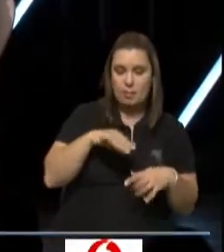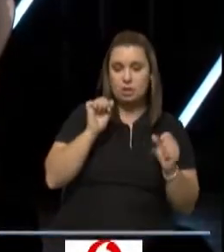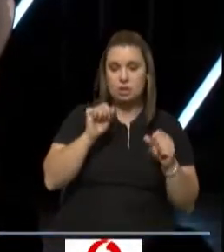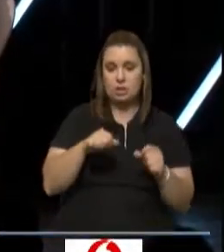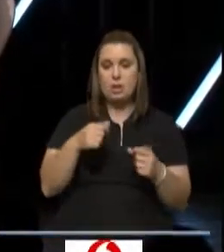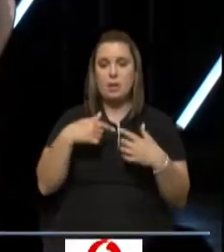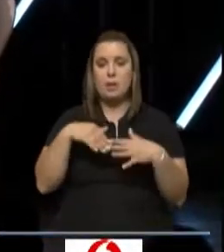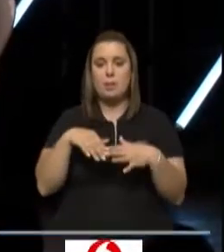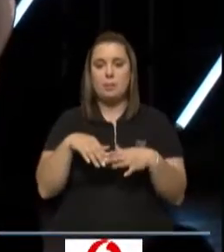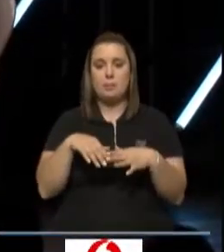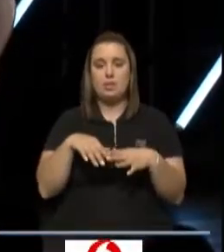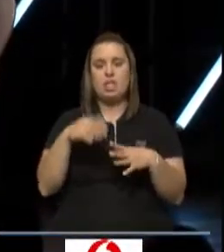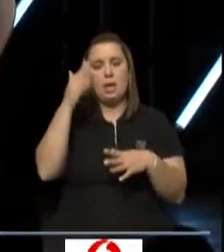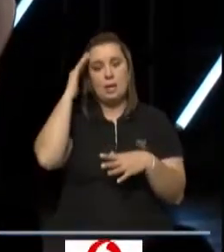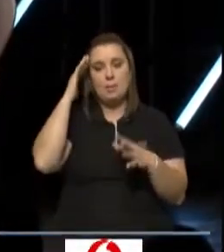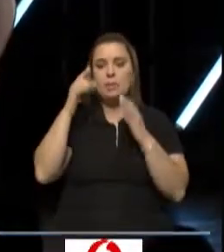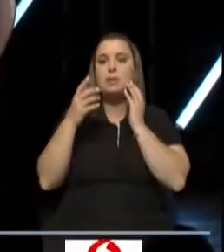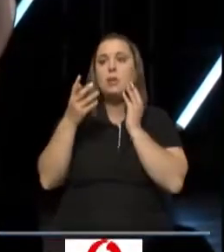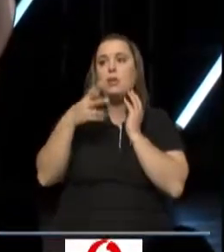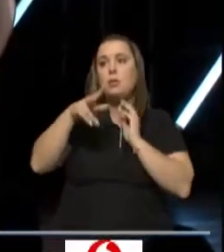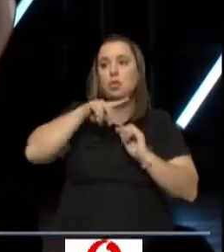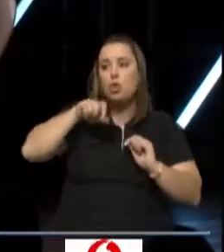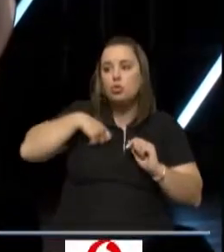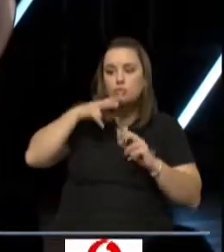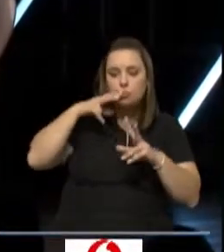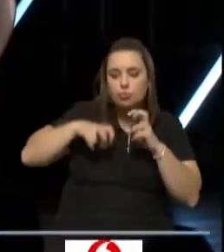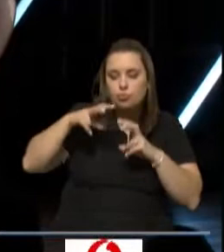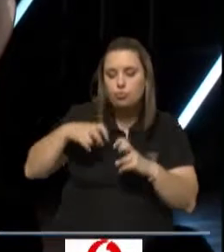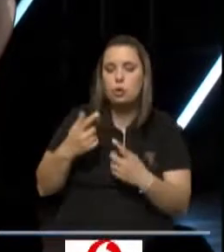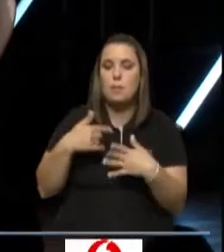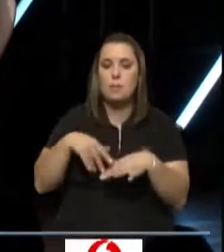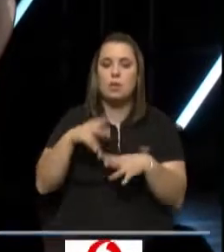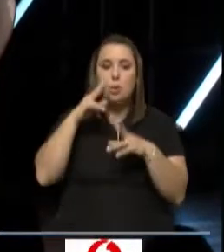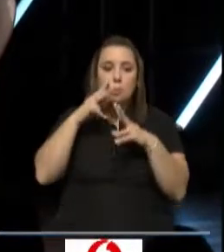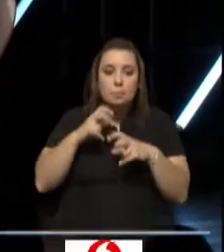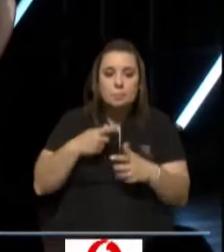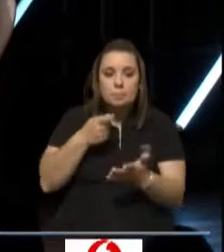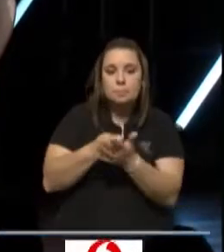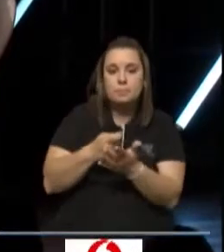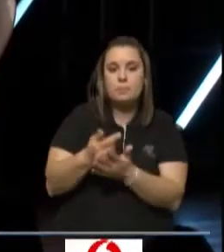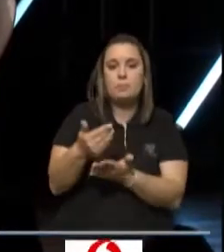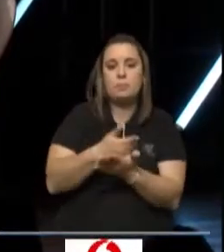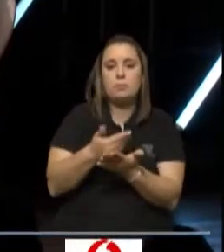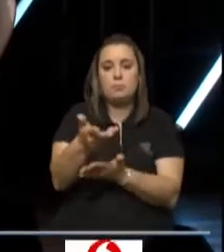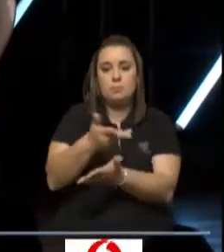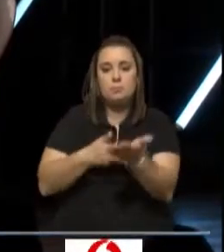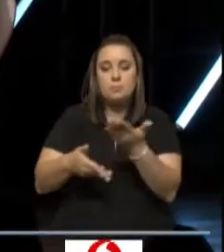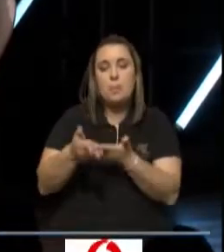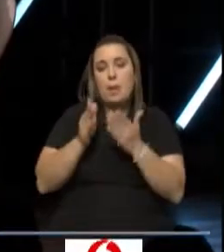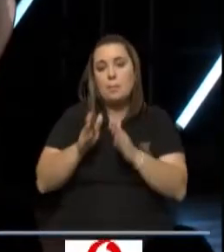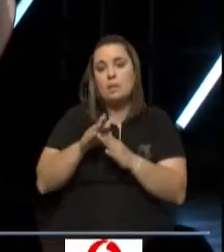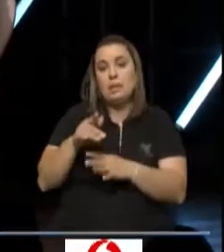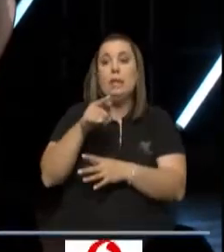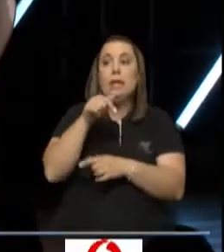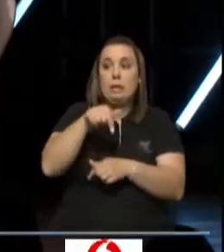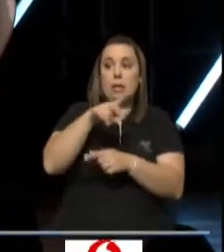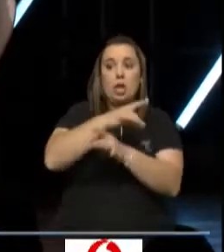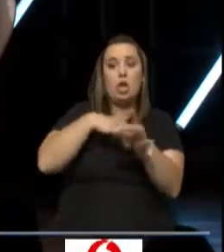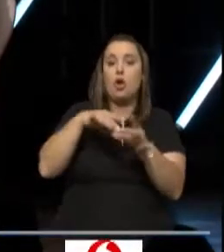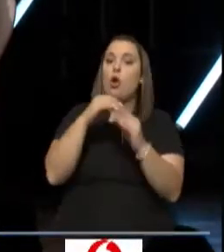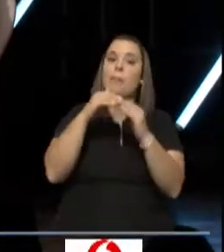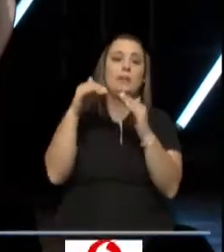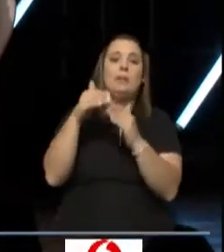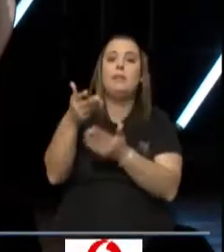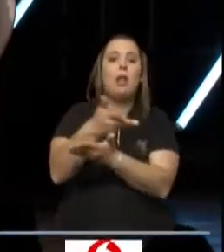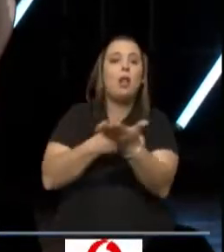there's a delay into these elements, but there's a capacity to capture new investment, but you need to have a return on it. And the